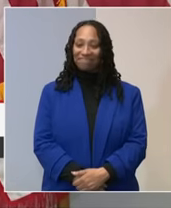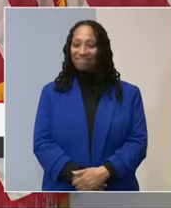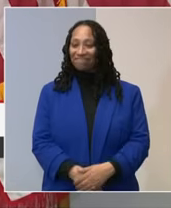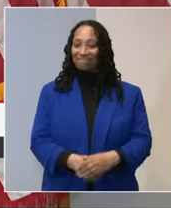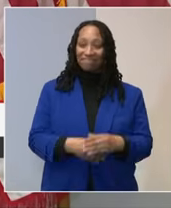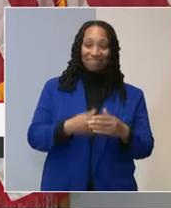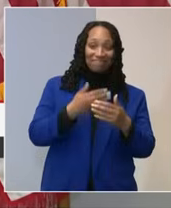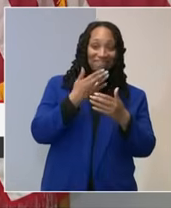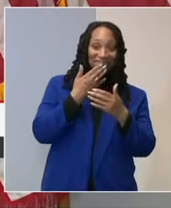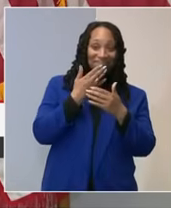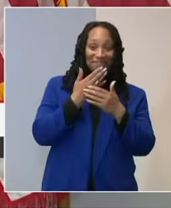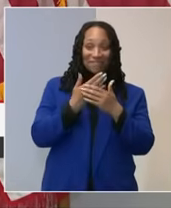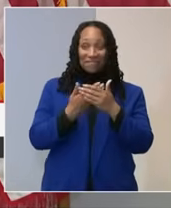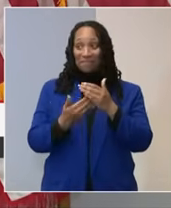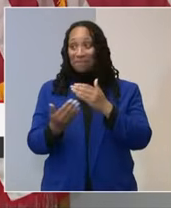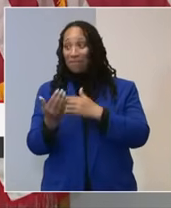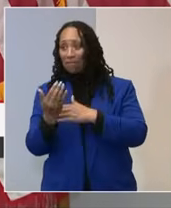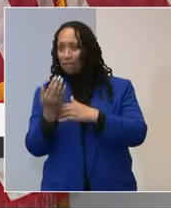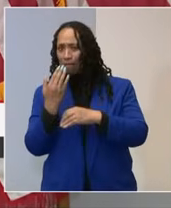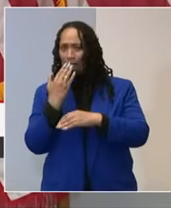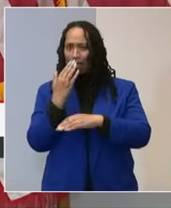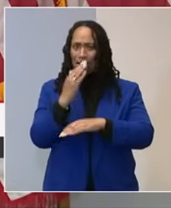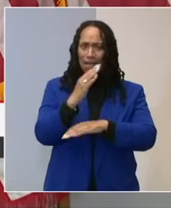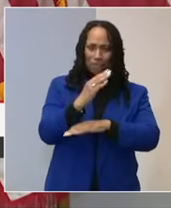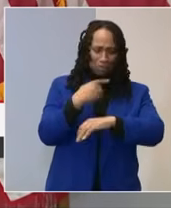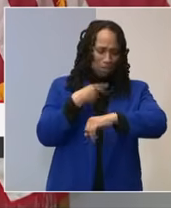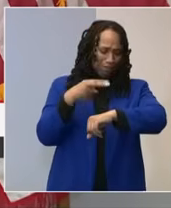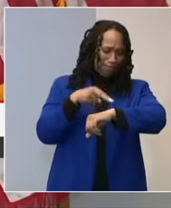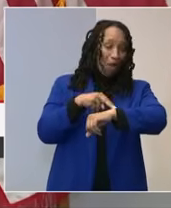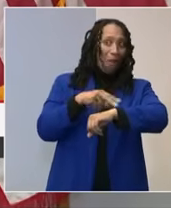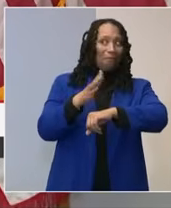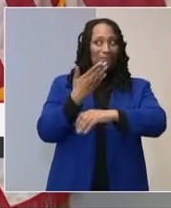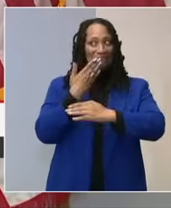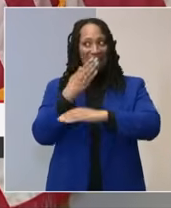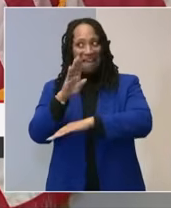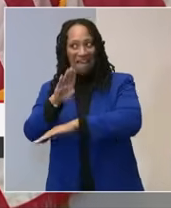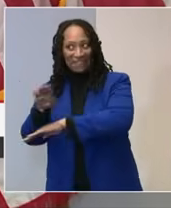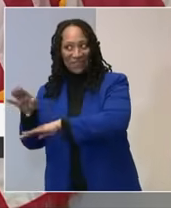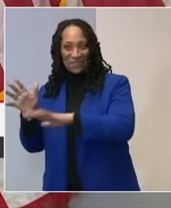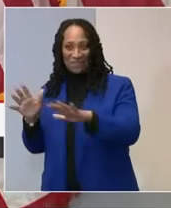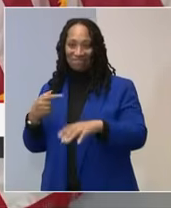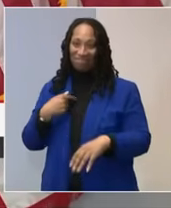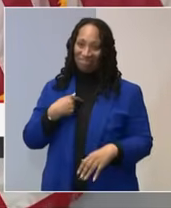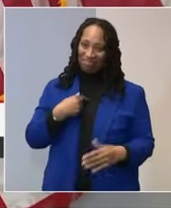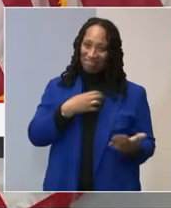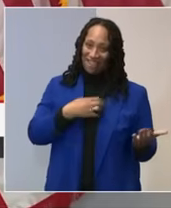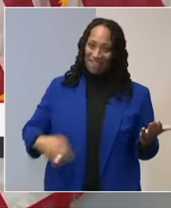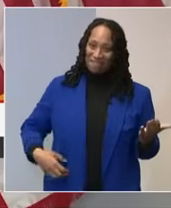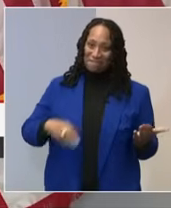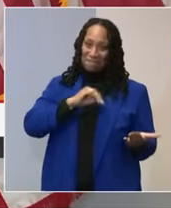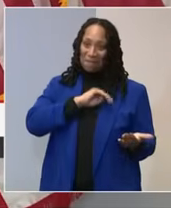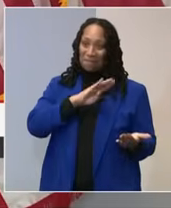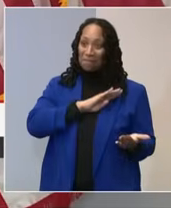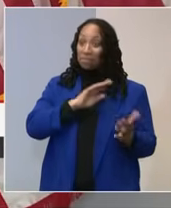Good afternoon. I'm Muriel Bowser. I'm the mayor of Washington, D.C. I'm happy to answer a few questions.